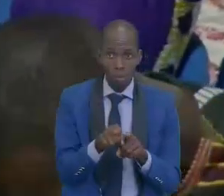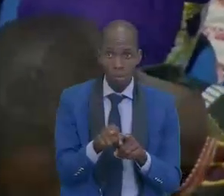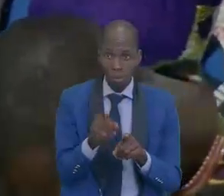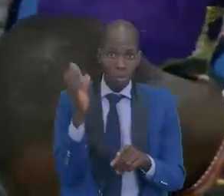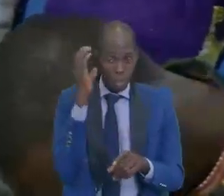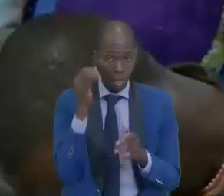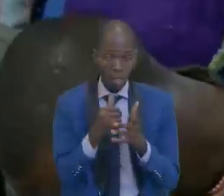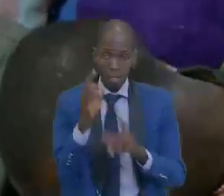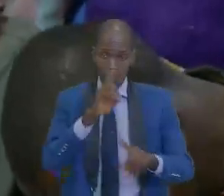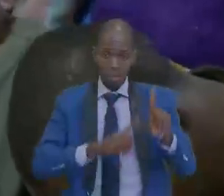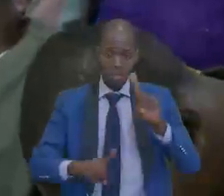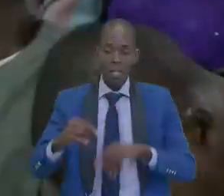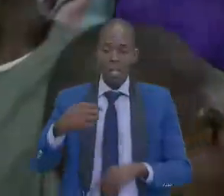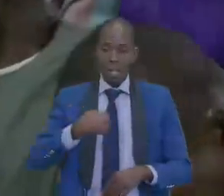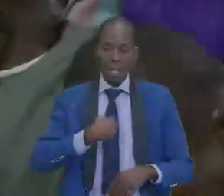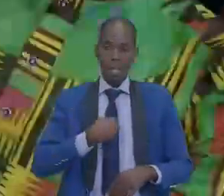I